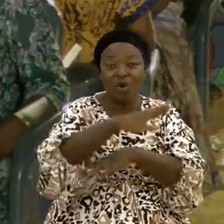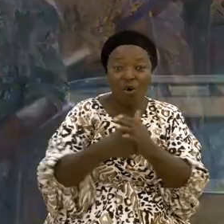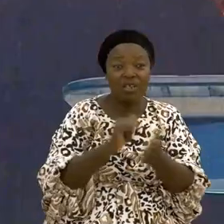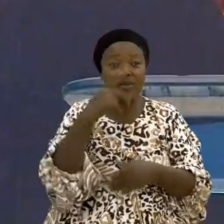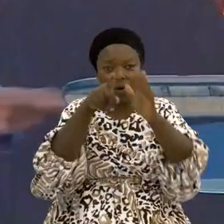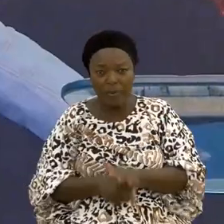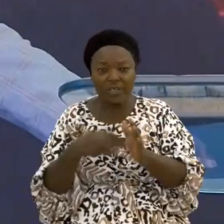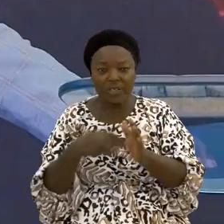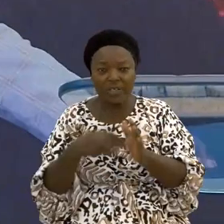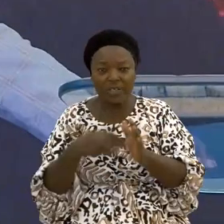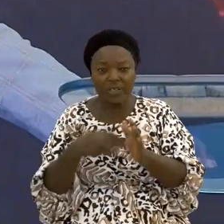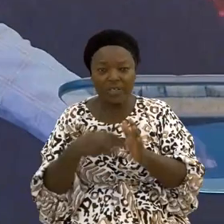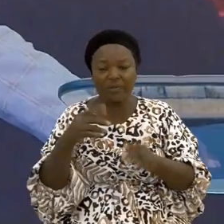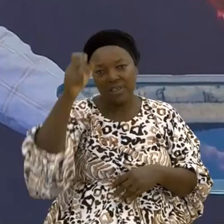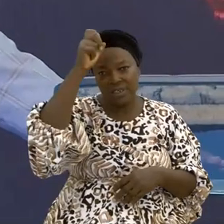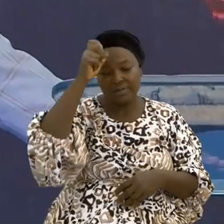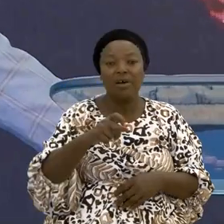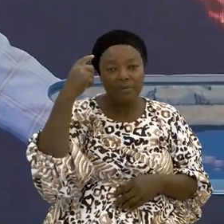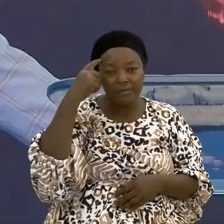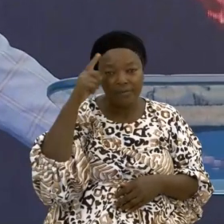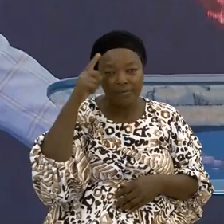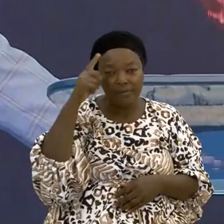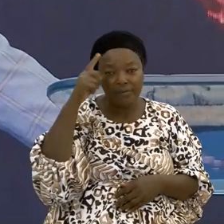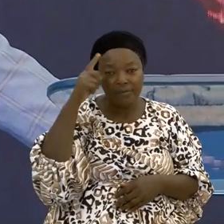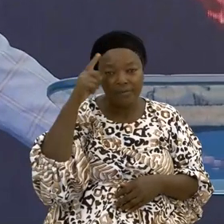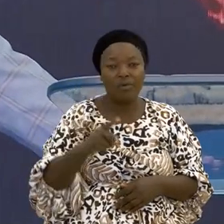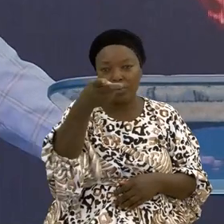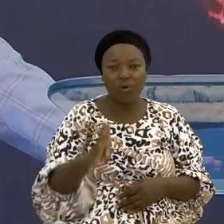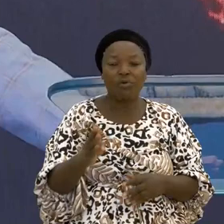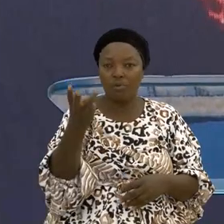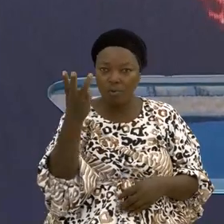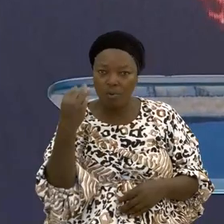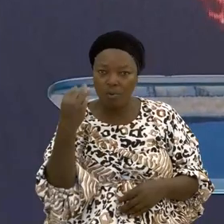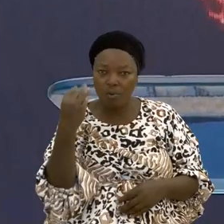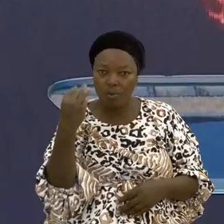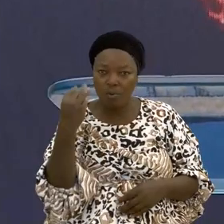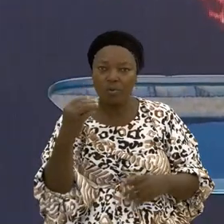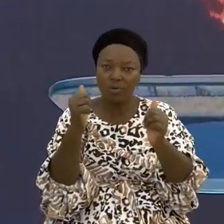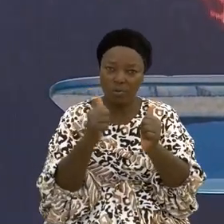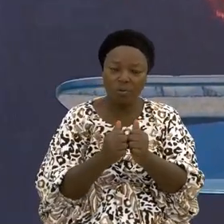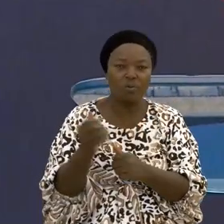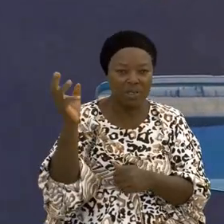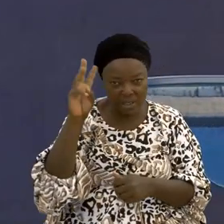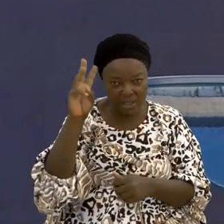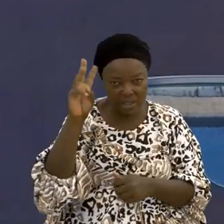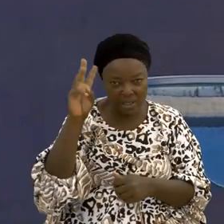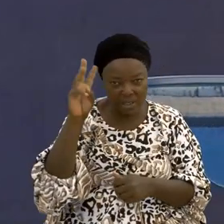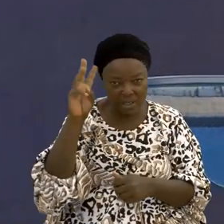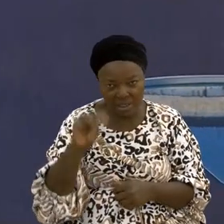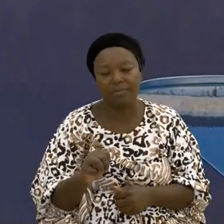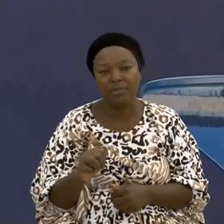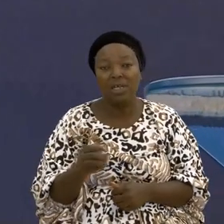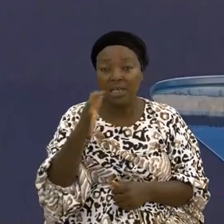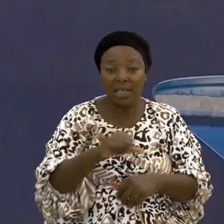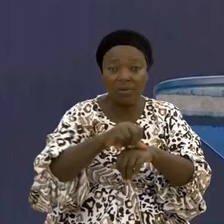oppressed of the devil. For God was with him. There's anointing here tonight, the anointing of